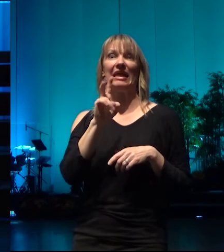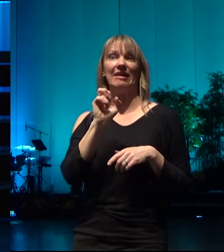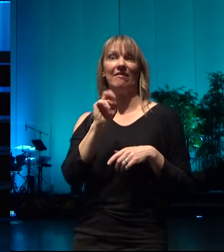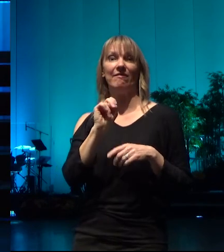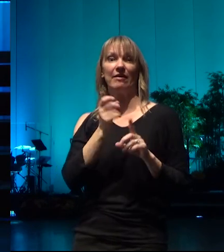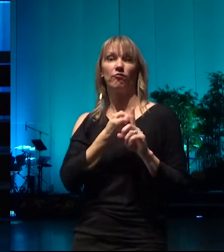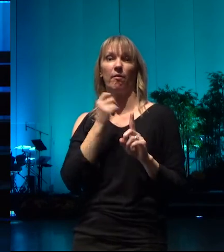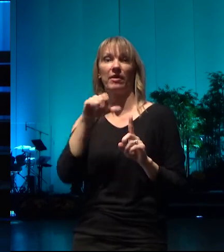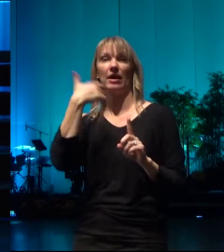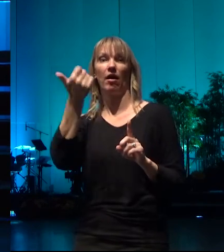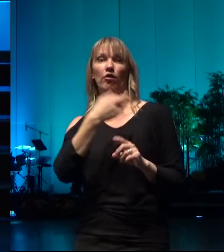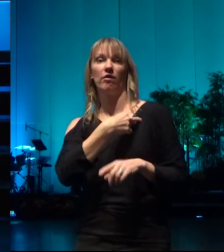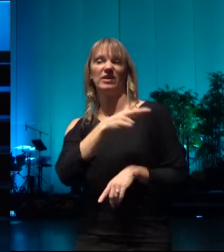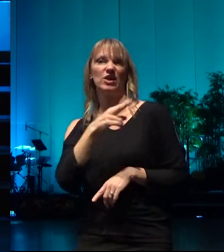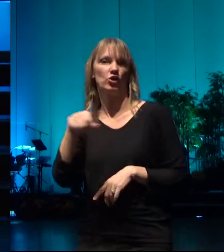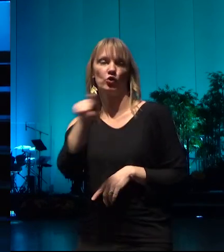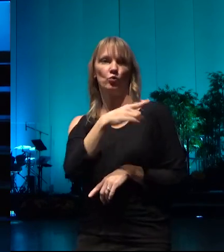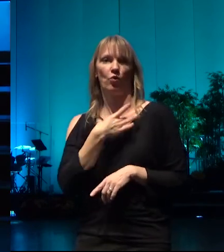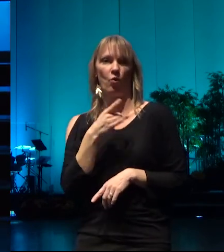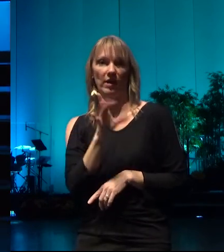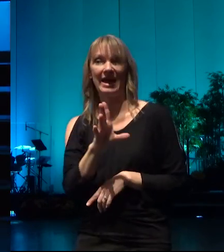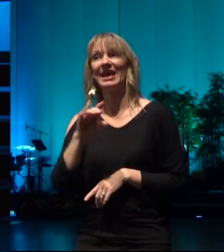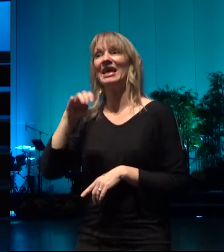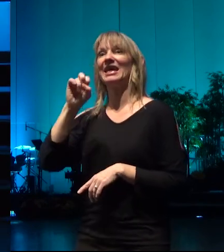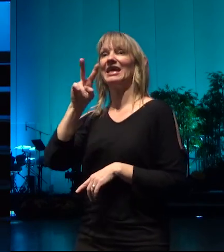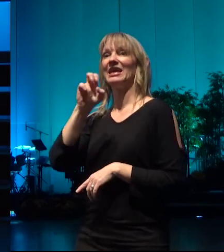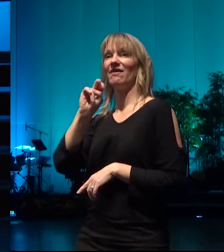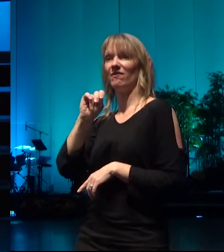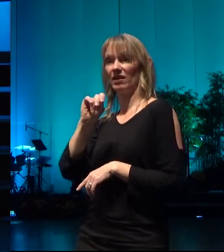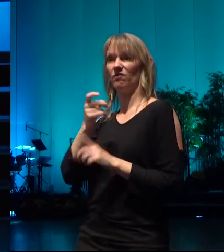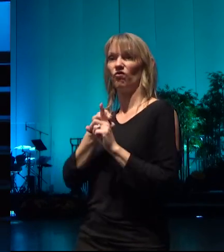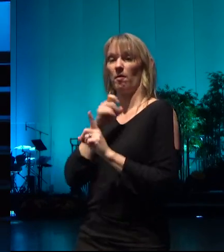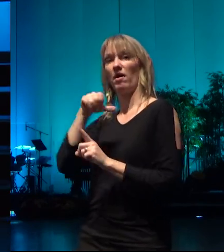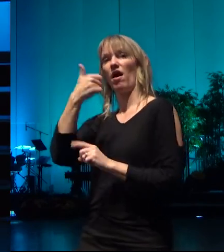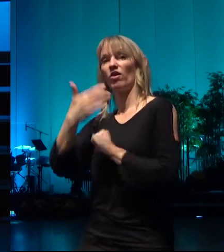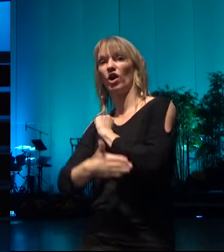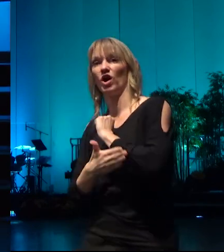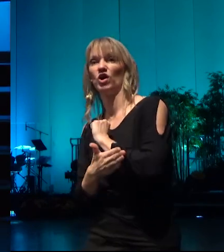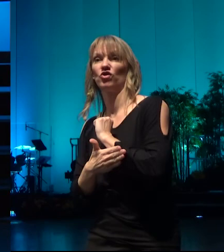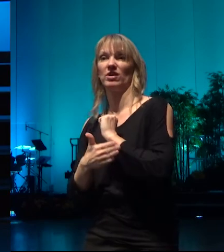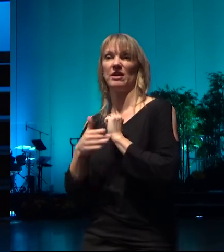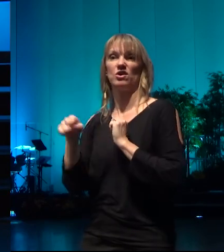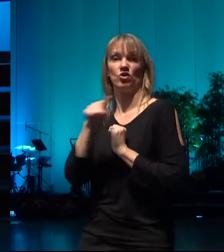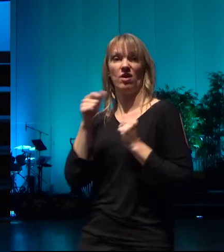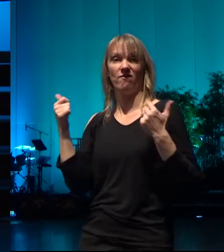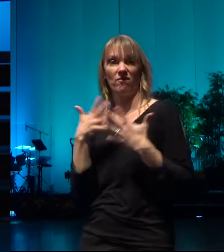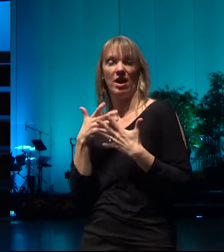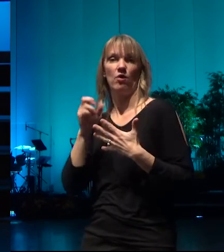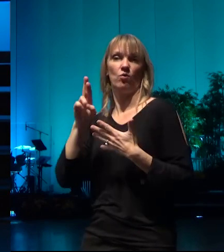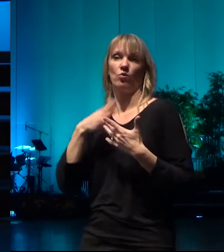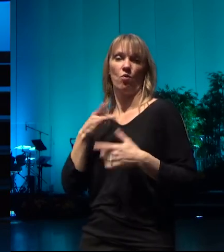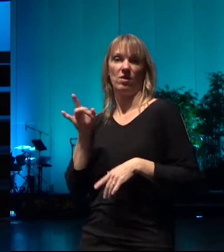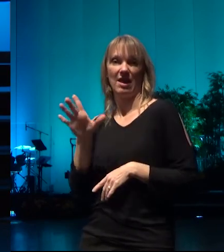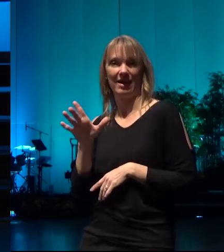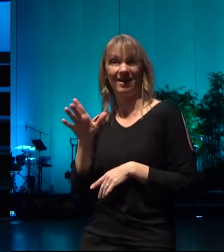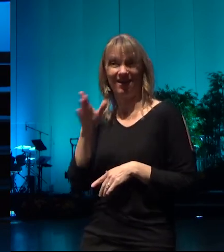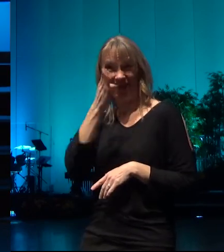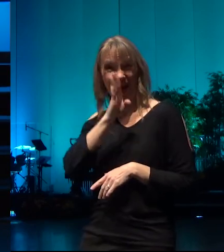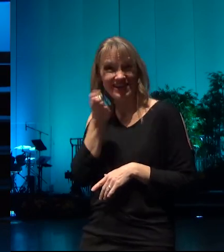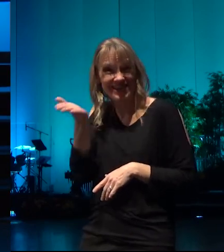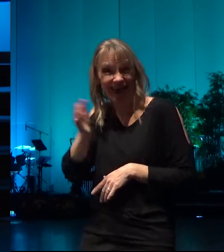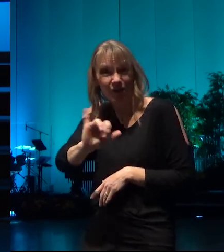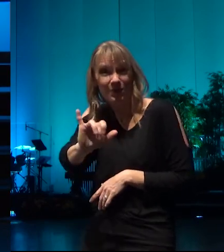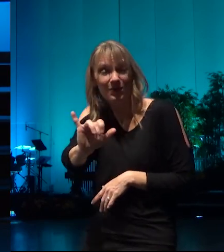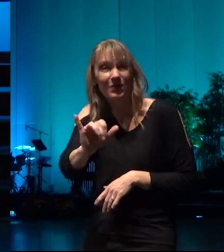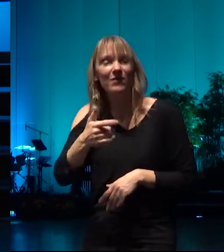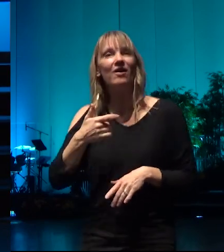I recognize that, I can stand in front of someone and share myself, share my light, share my fear,